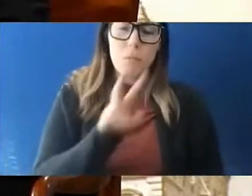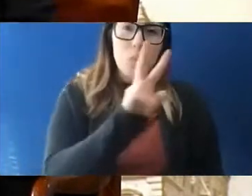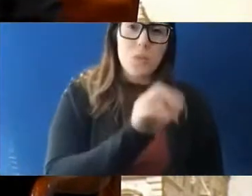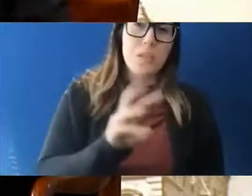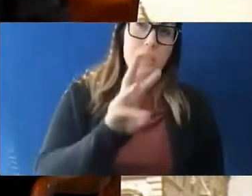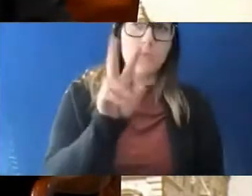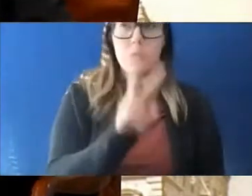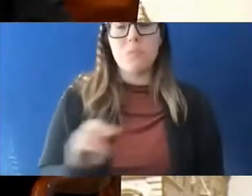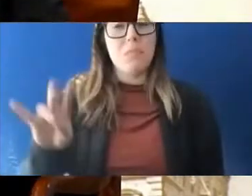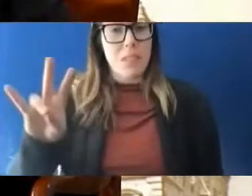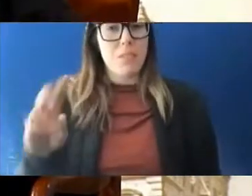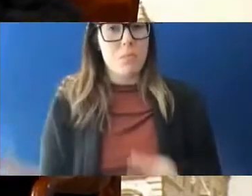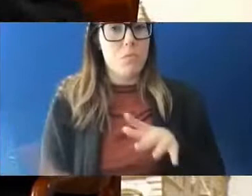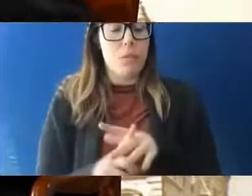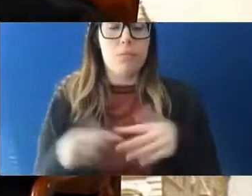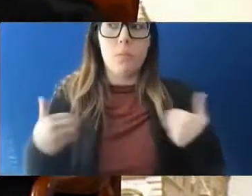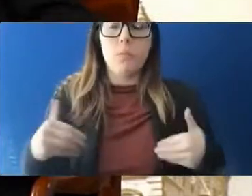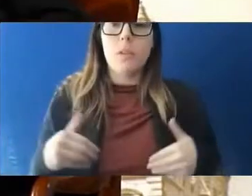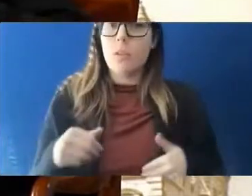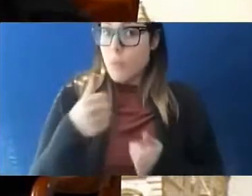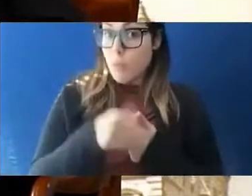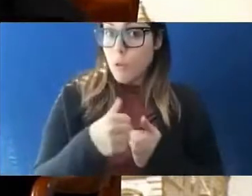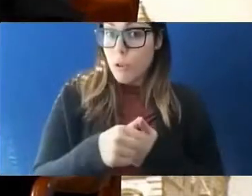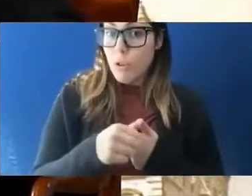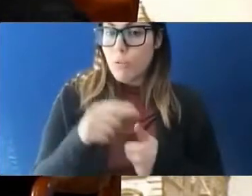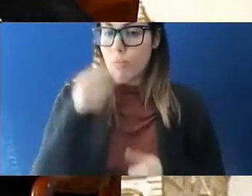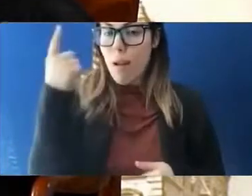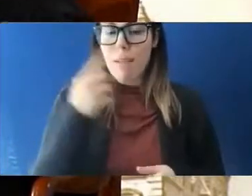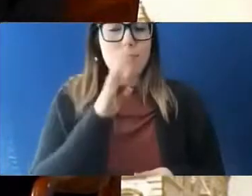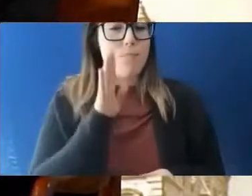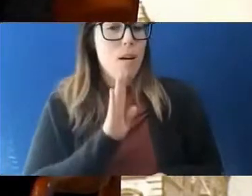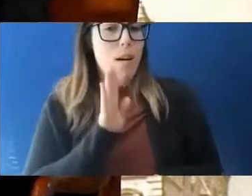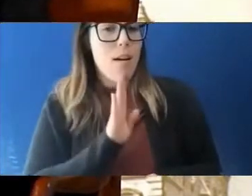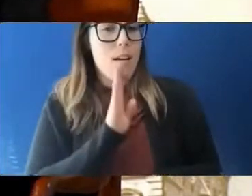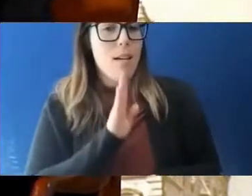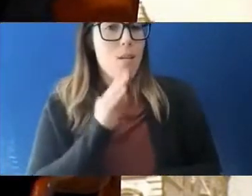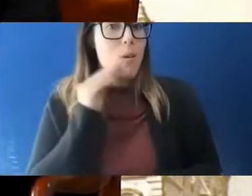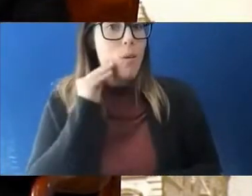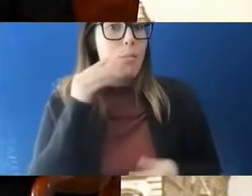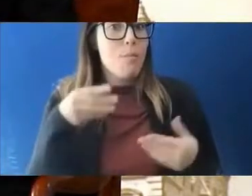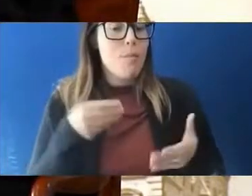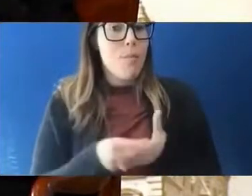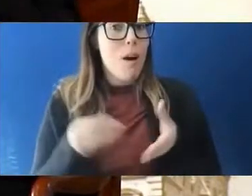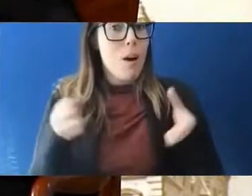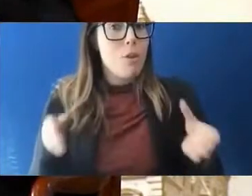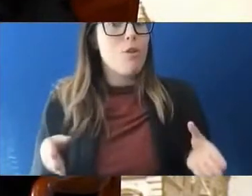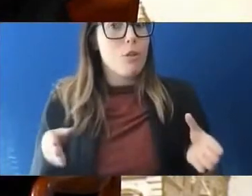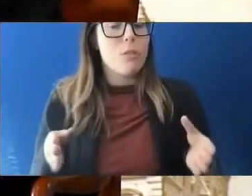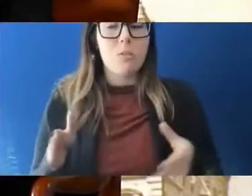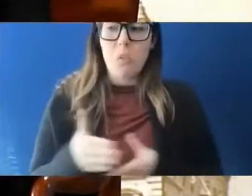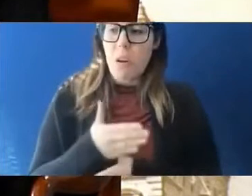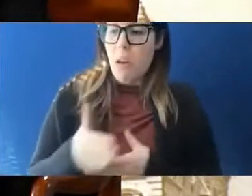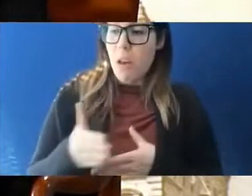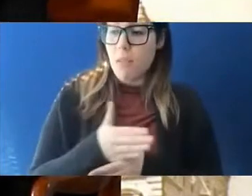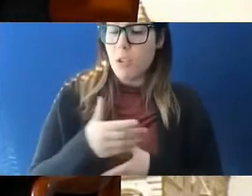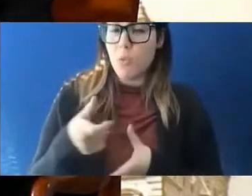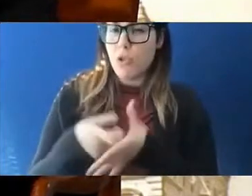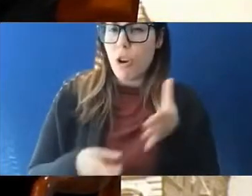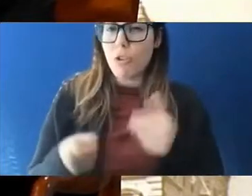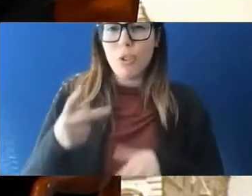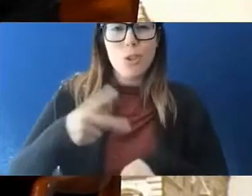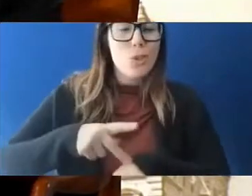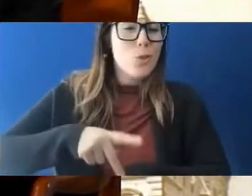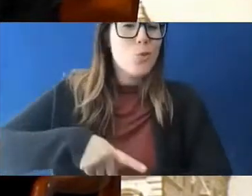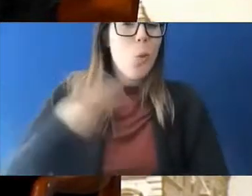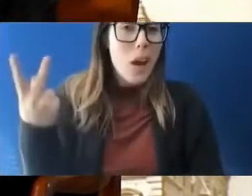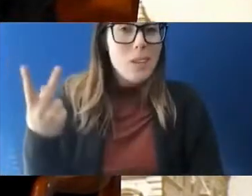2006-07, let's remember that black and brown home buyers were on average charged twice as